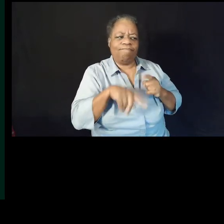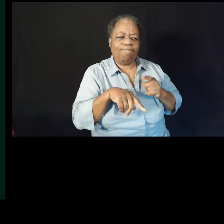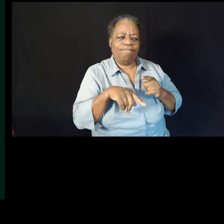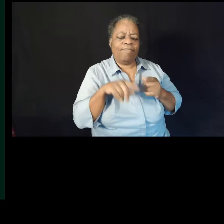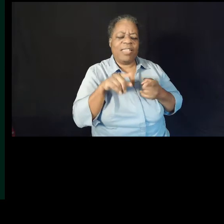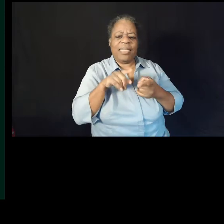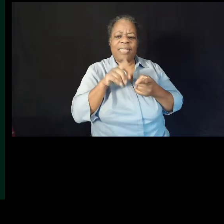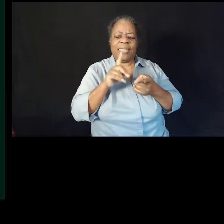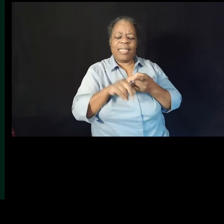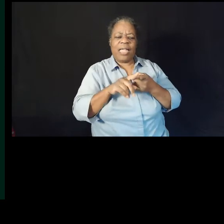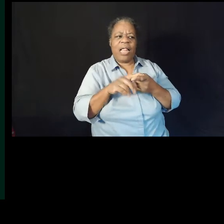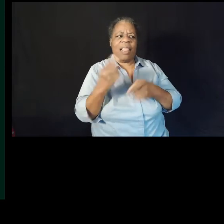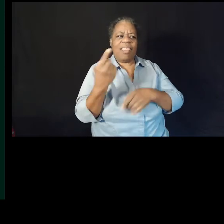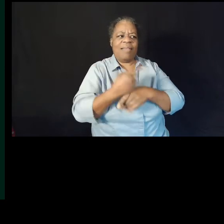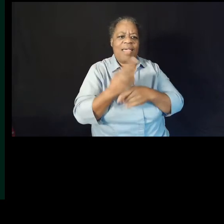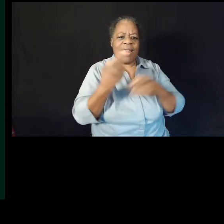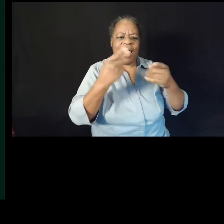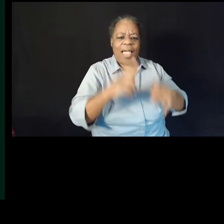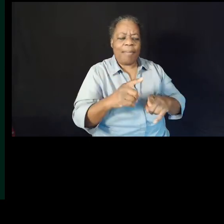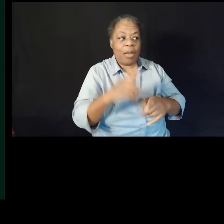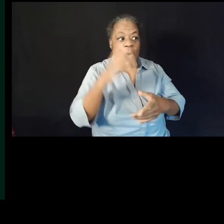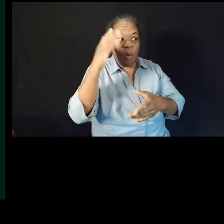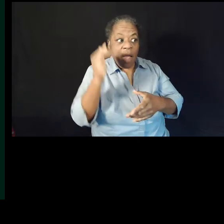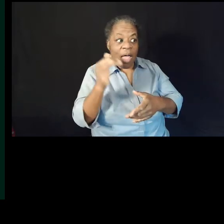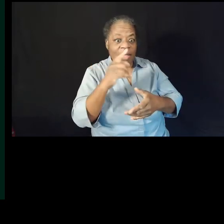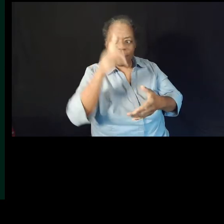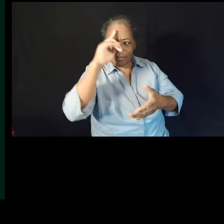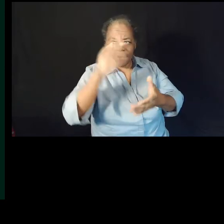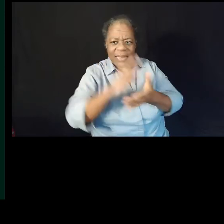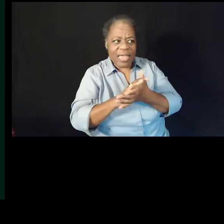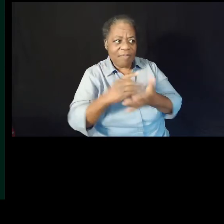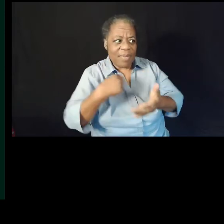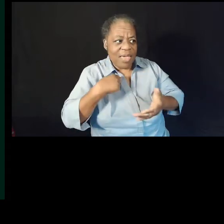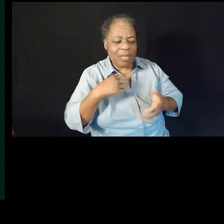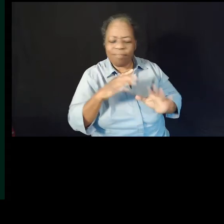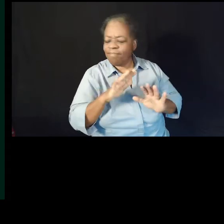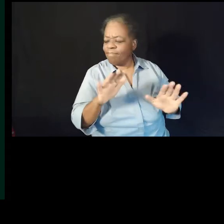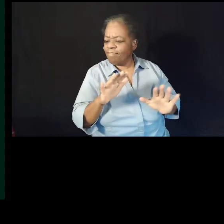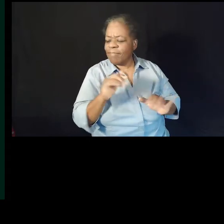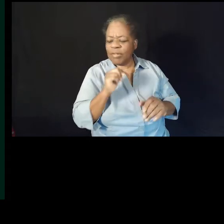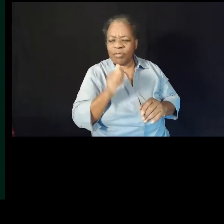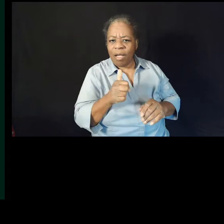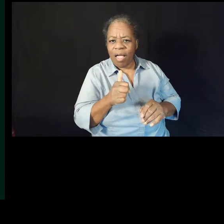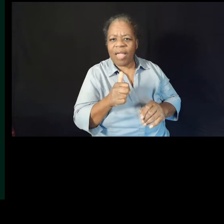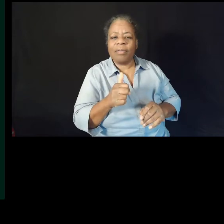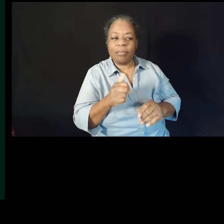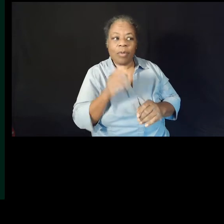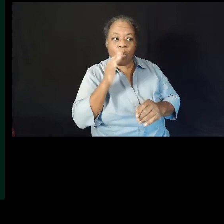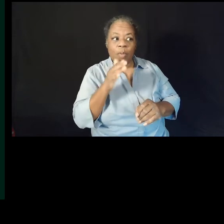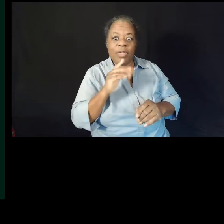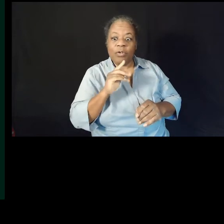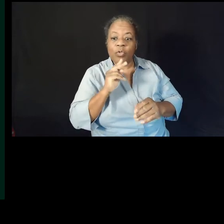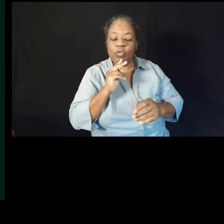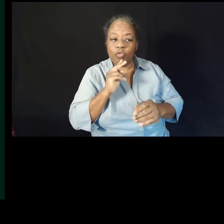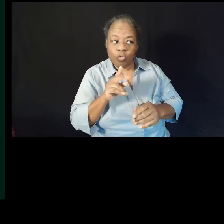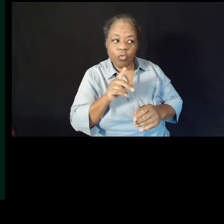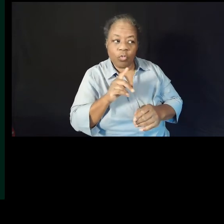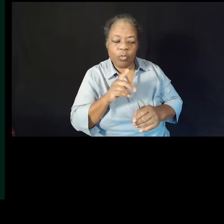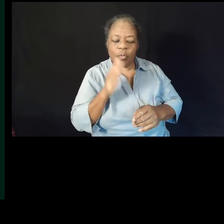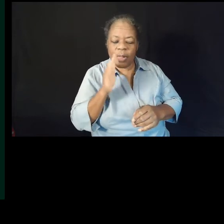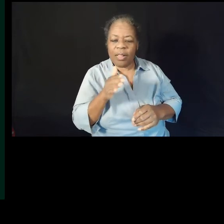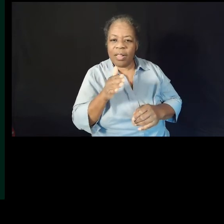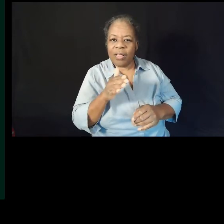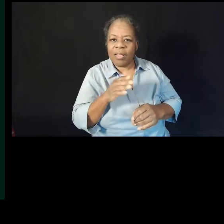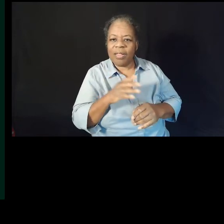because you did not believe my words, which will come true at their appointed time." Wouldn't you love to have been